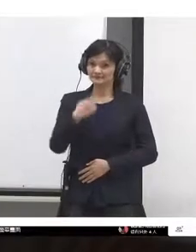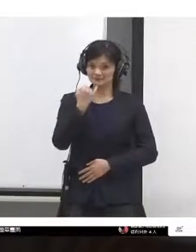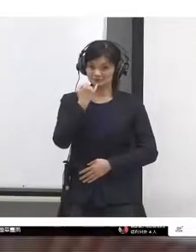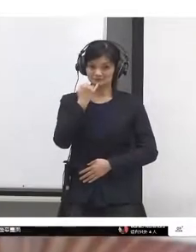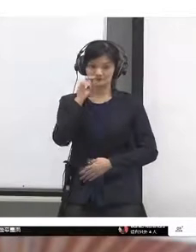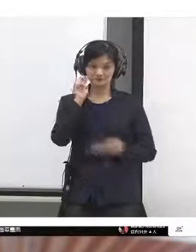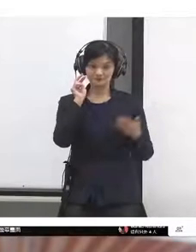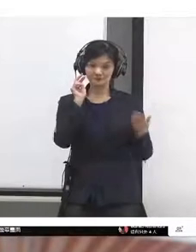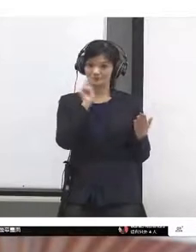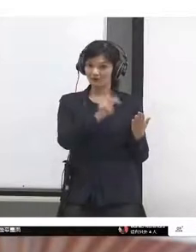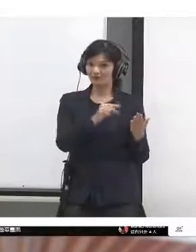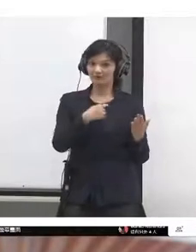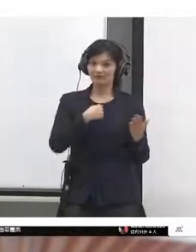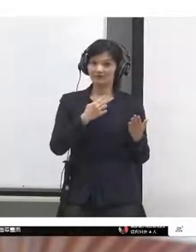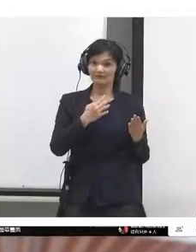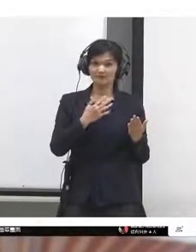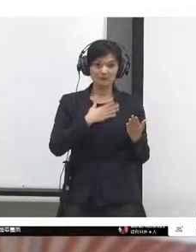Okay.